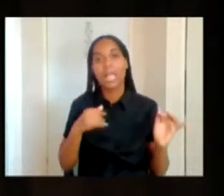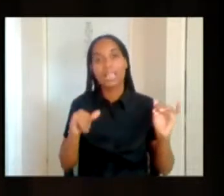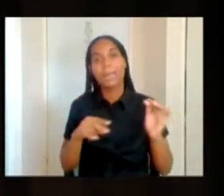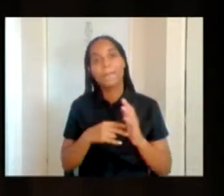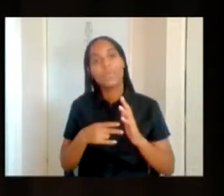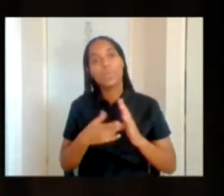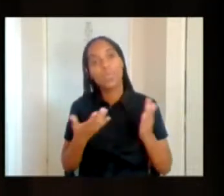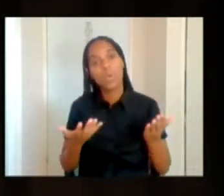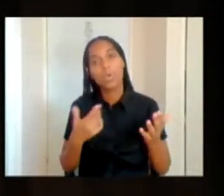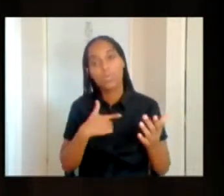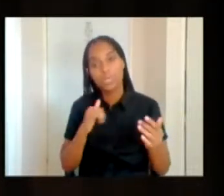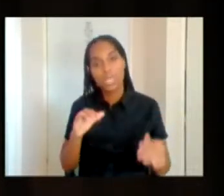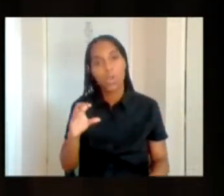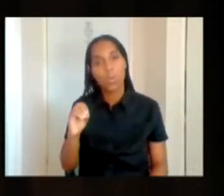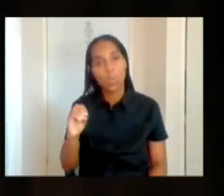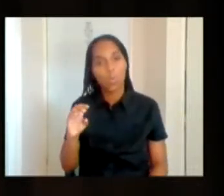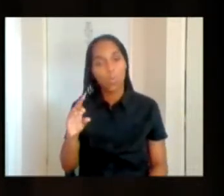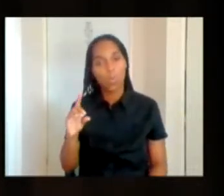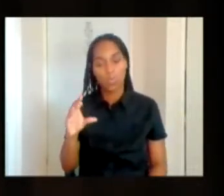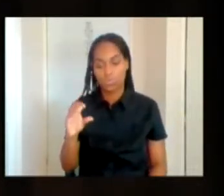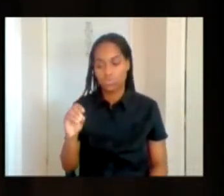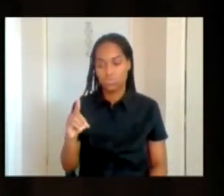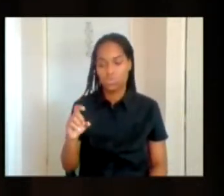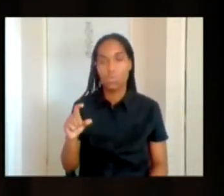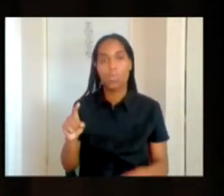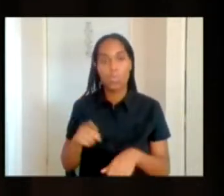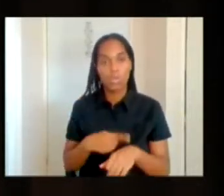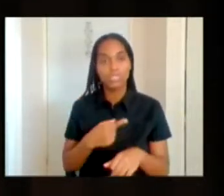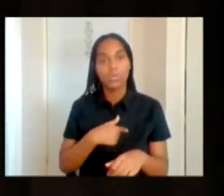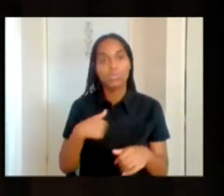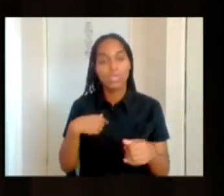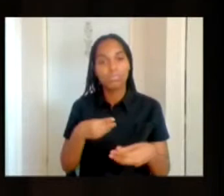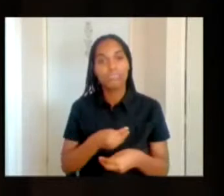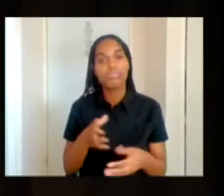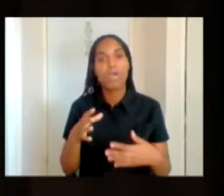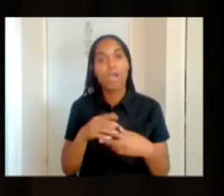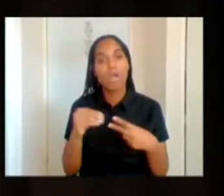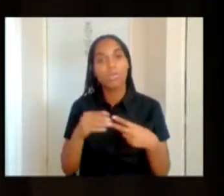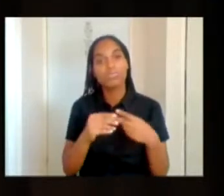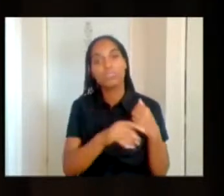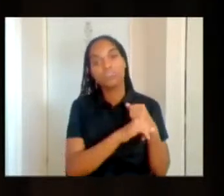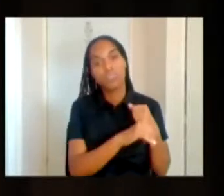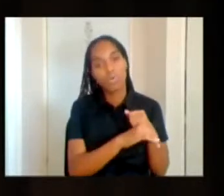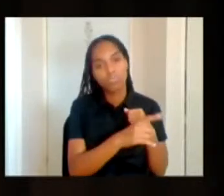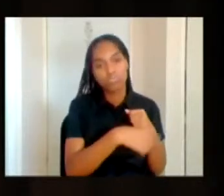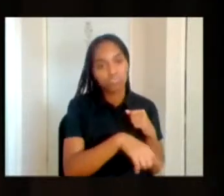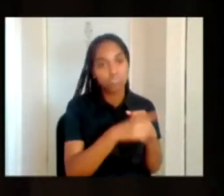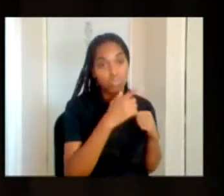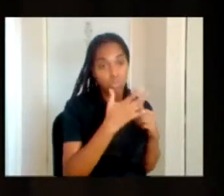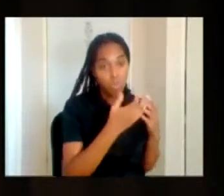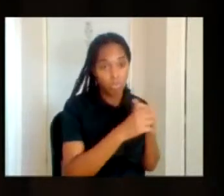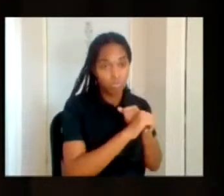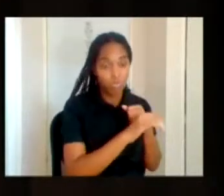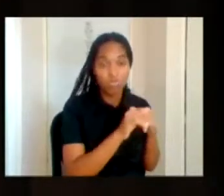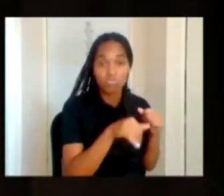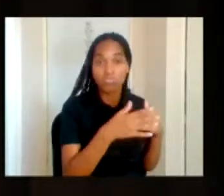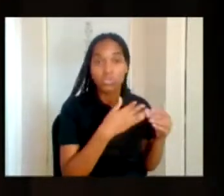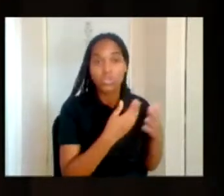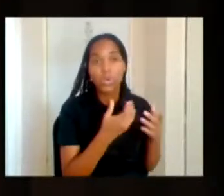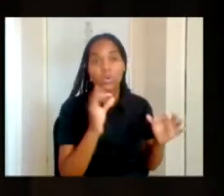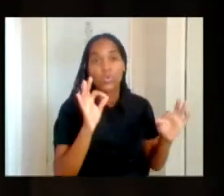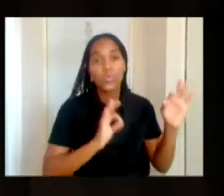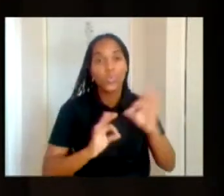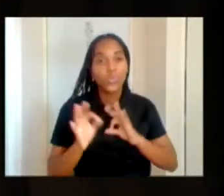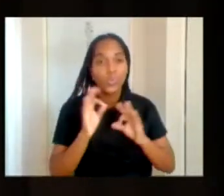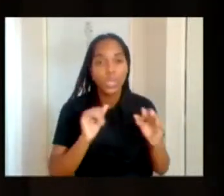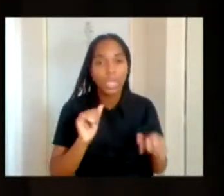code once, and then we can provide optionality to broadcasters, whether they want to use Google Ad Tech, or they have a